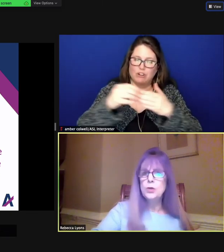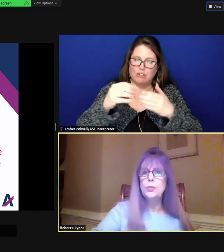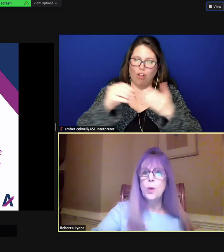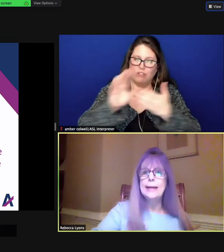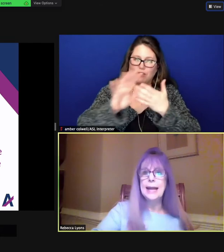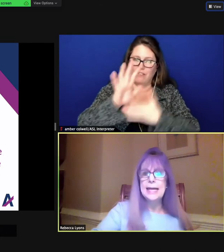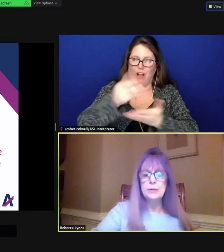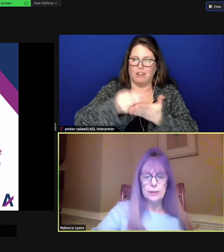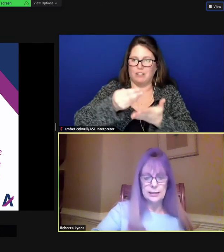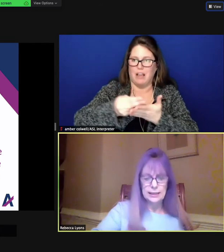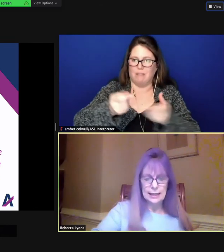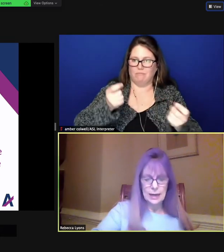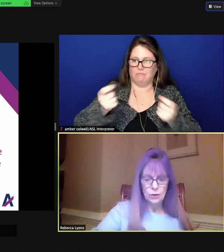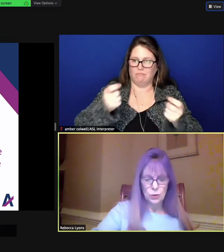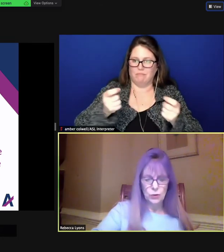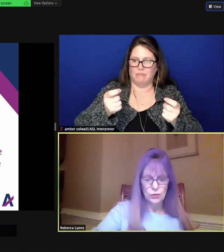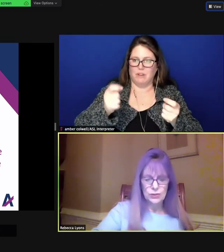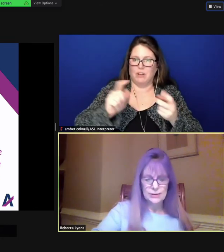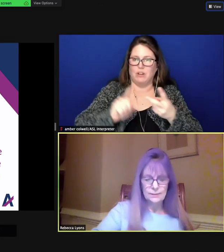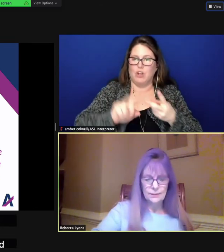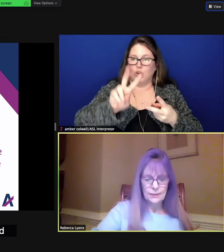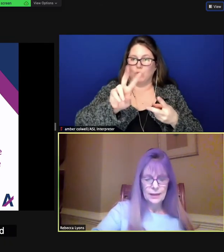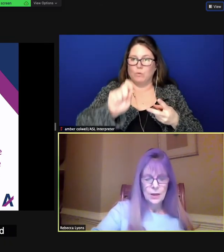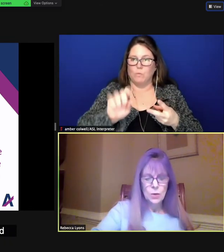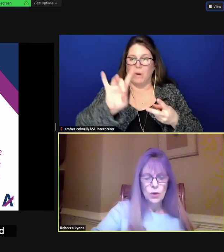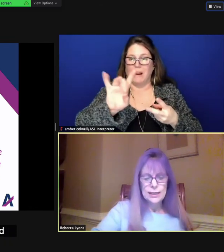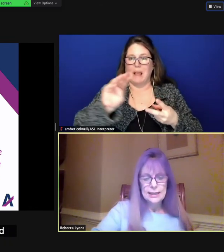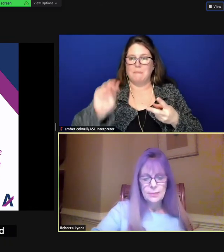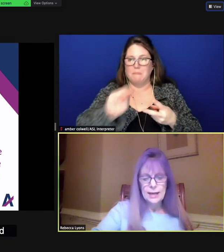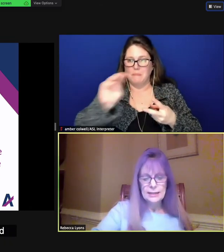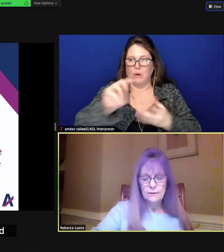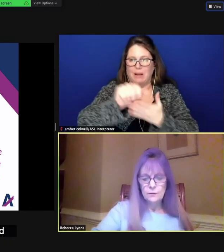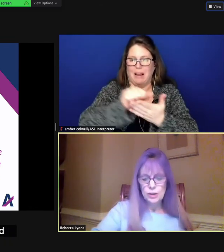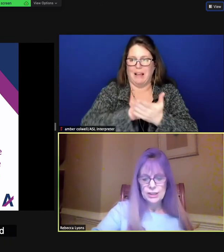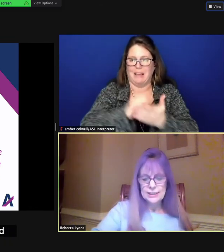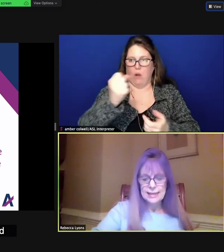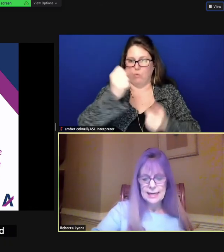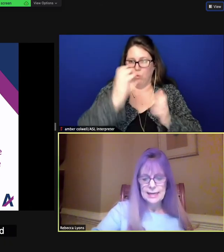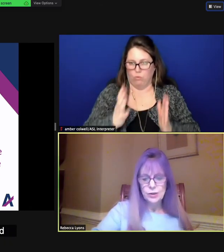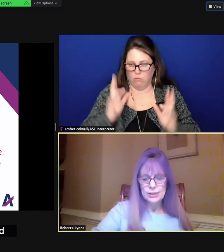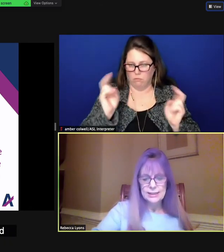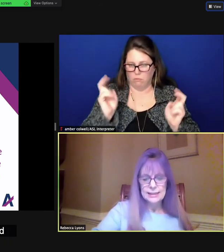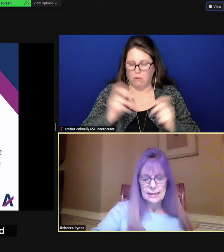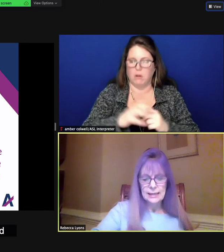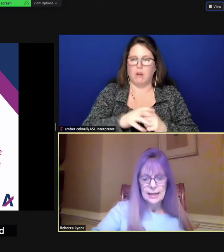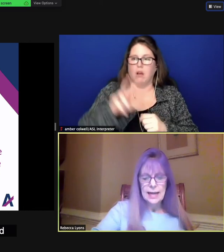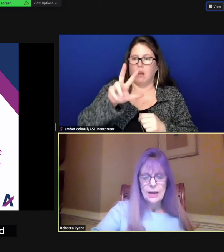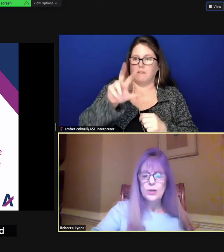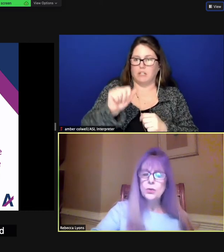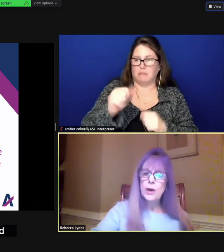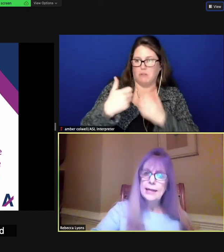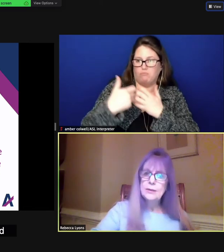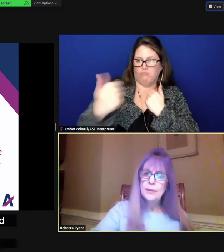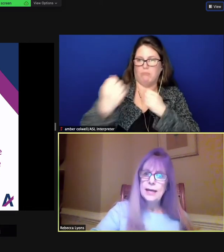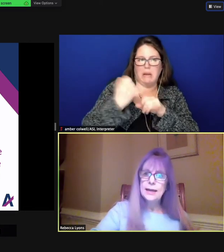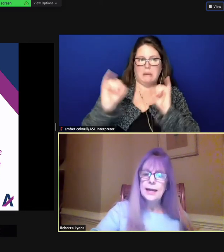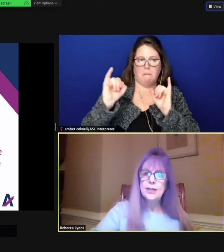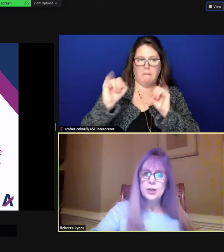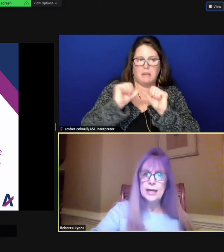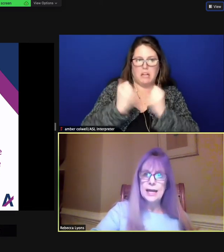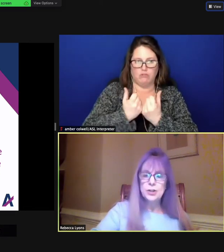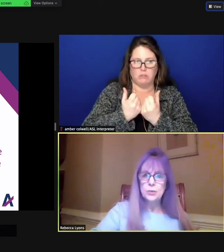and 2.8 million account holders. We're an independent Virginia state agency, and we try and